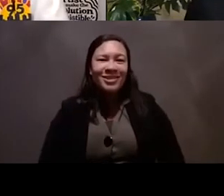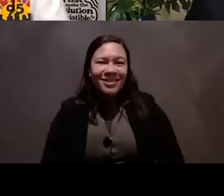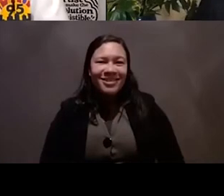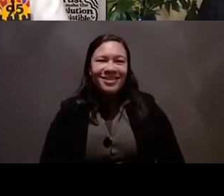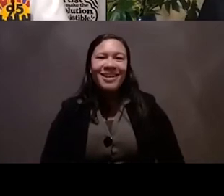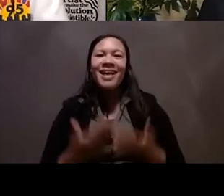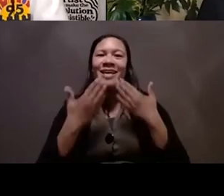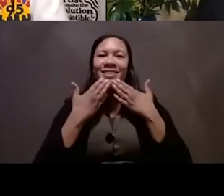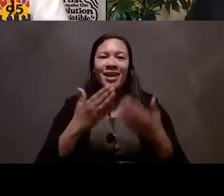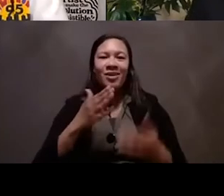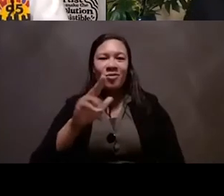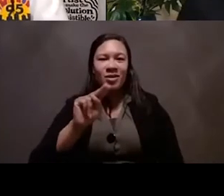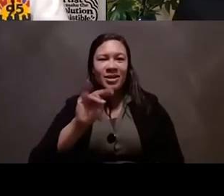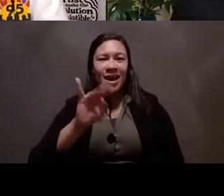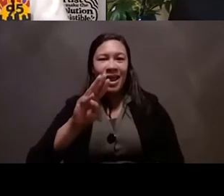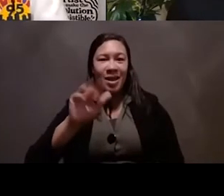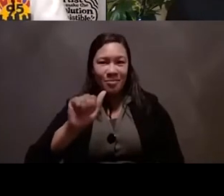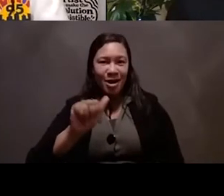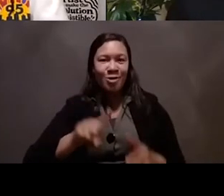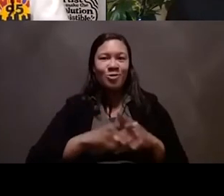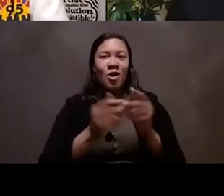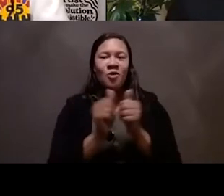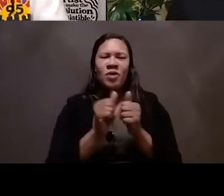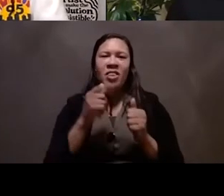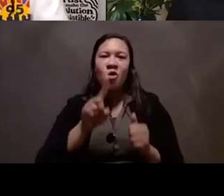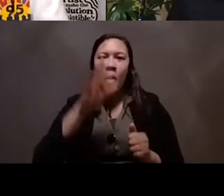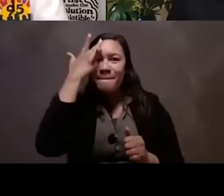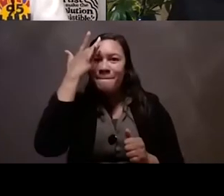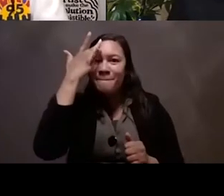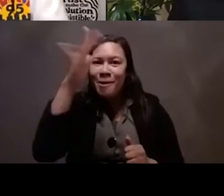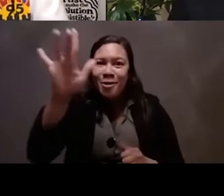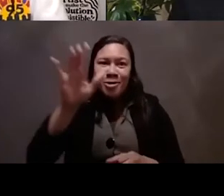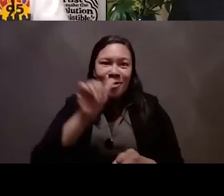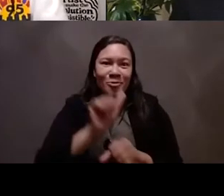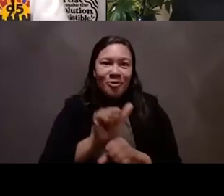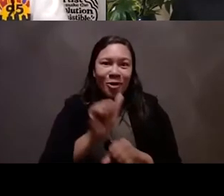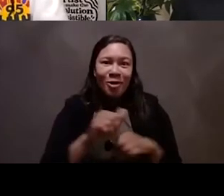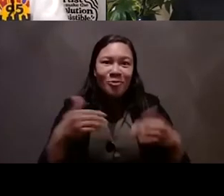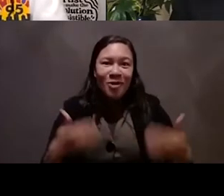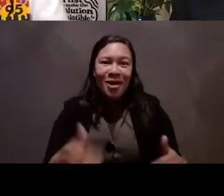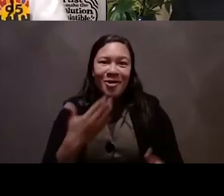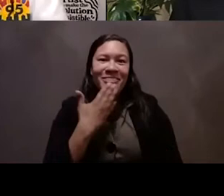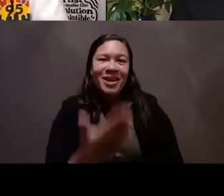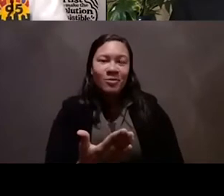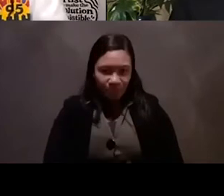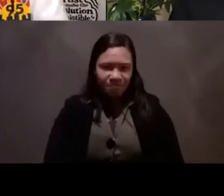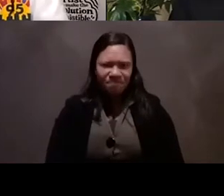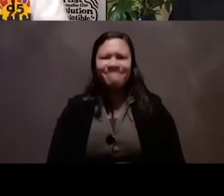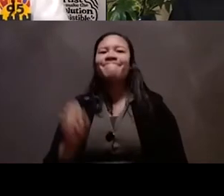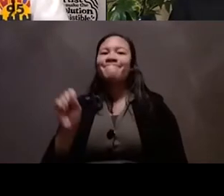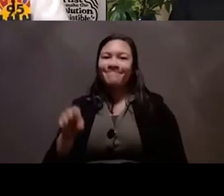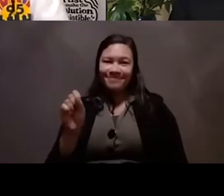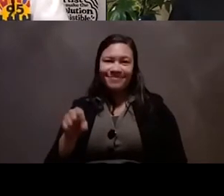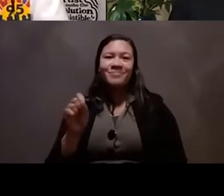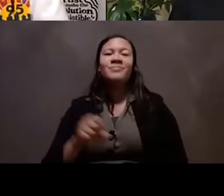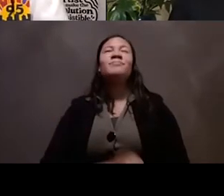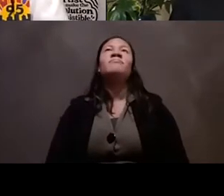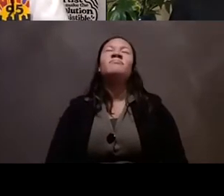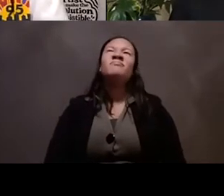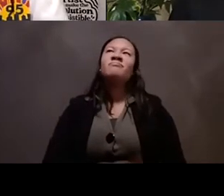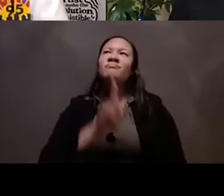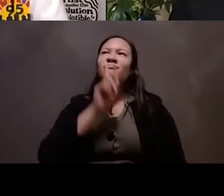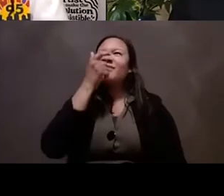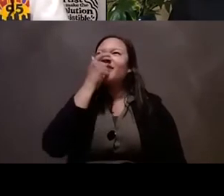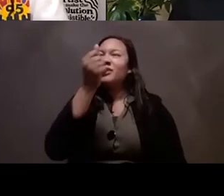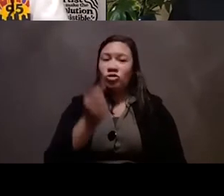for starting us off with all of that brilliance that you always bring. Yeah, you know, it's interesting. So Jenna,